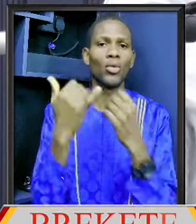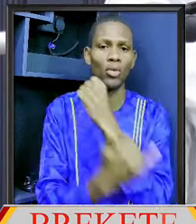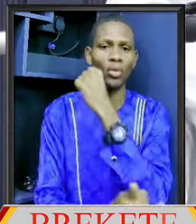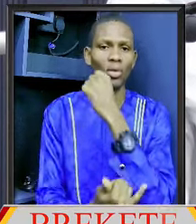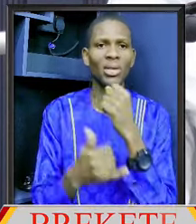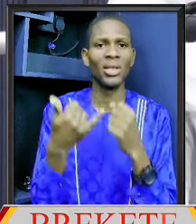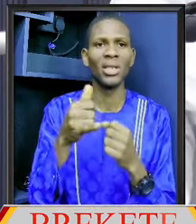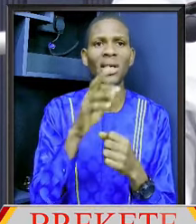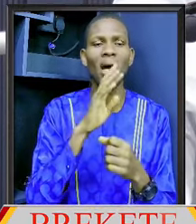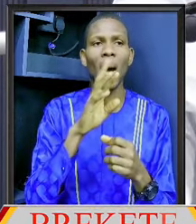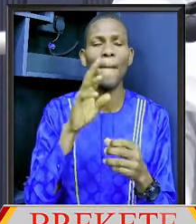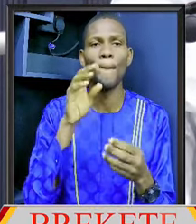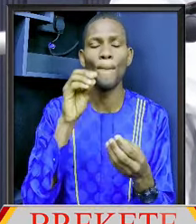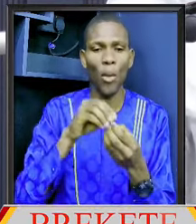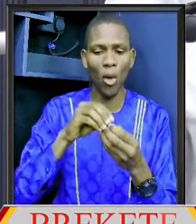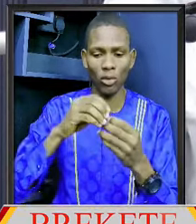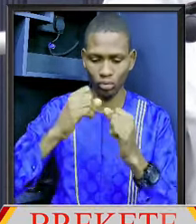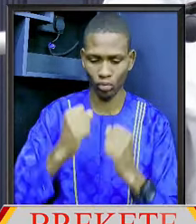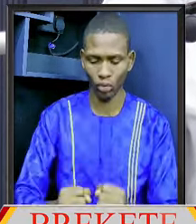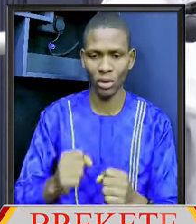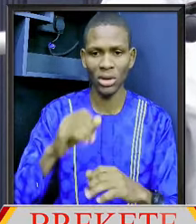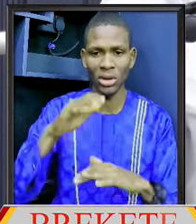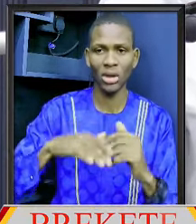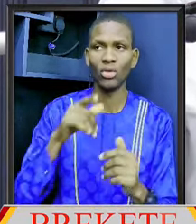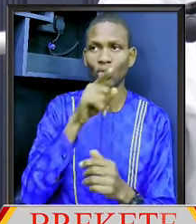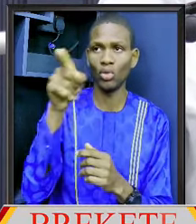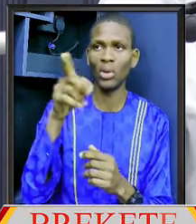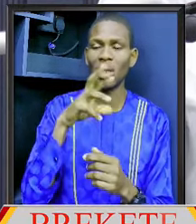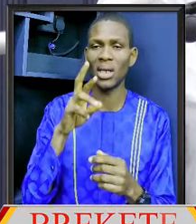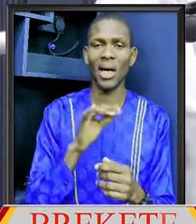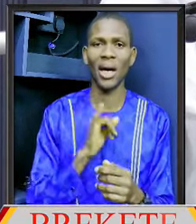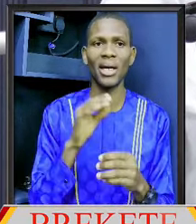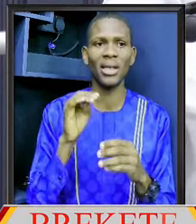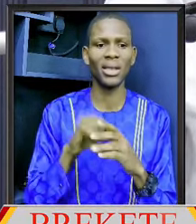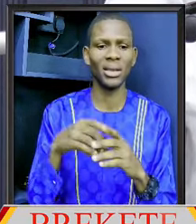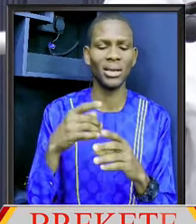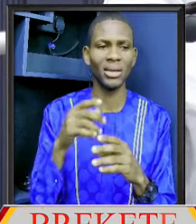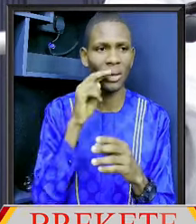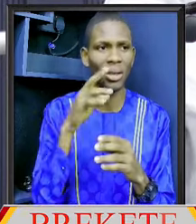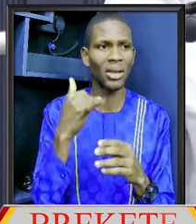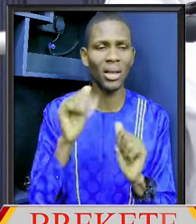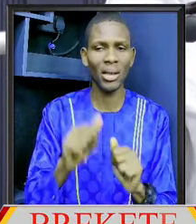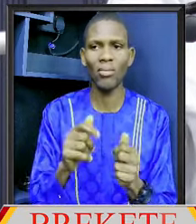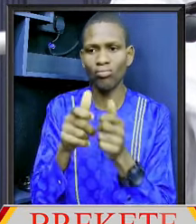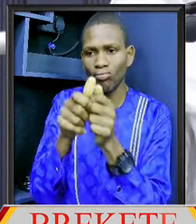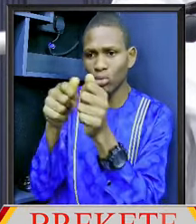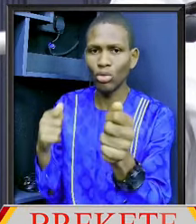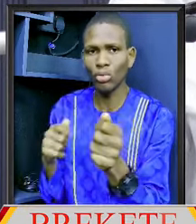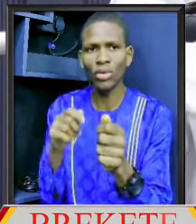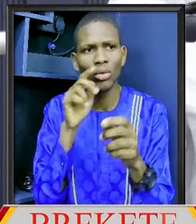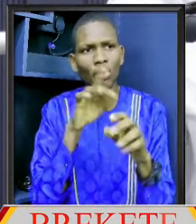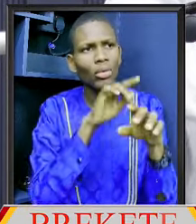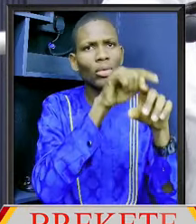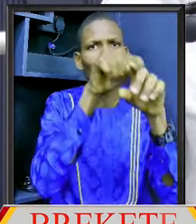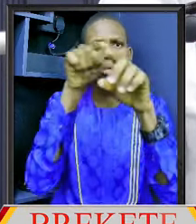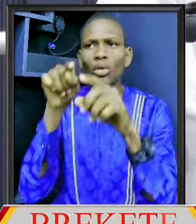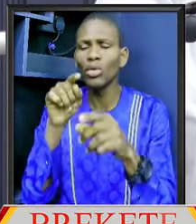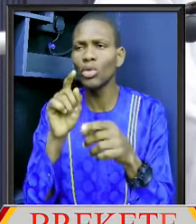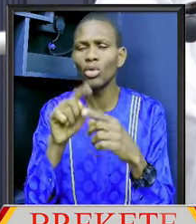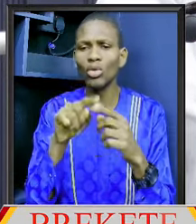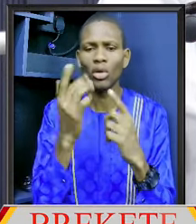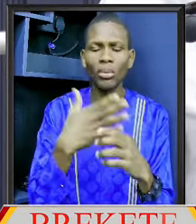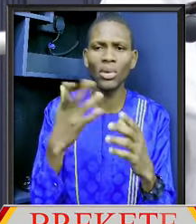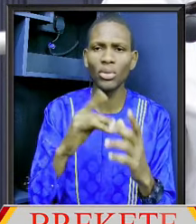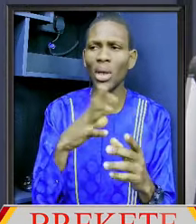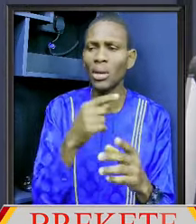They are more grounded than you and I in Nigeria. They can pull strings in Nigeria that you and I cannot pull half of